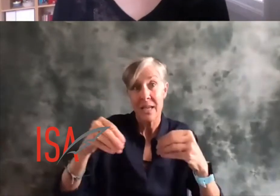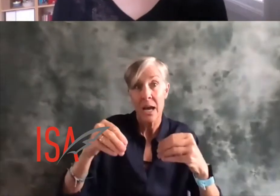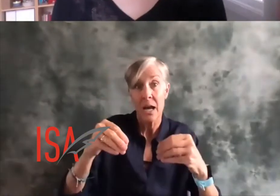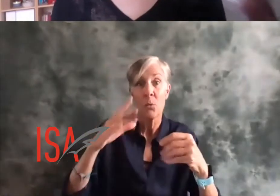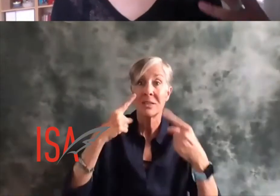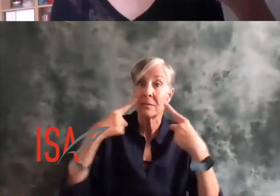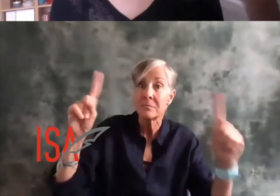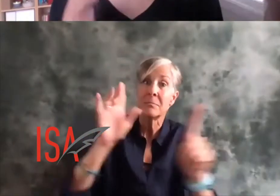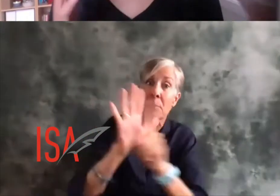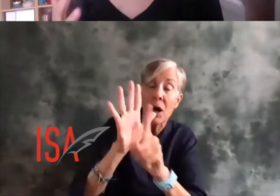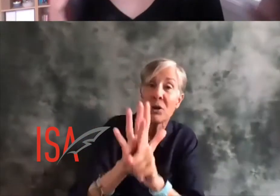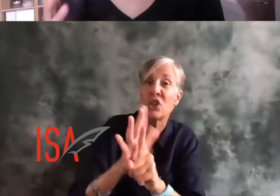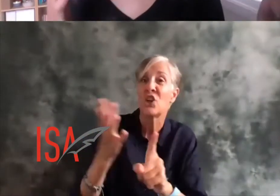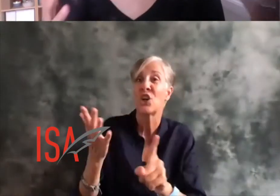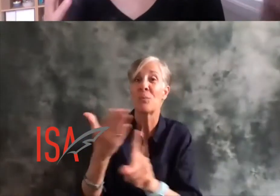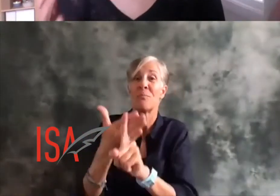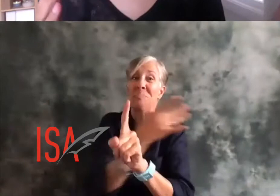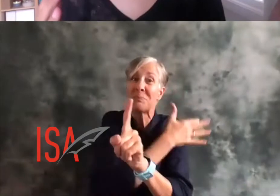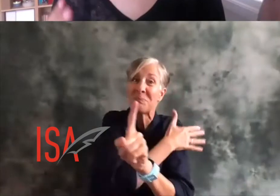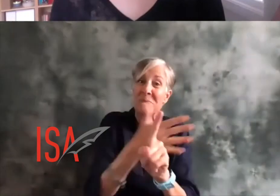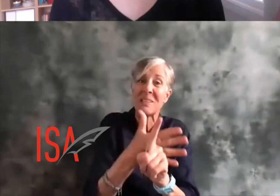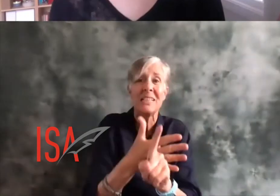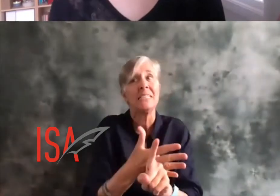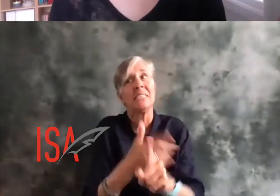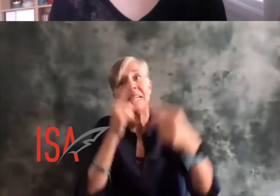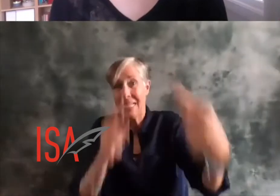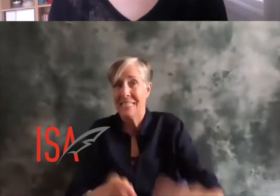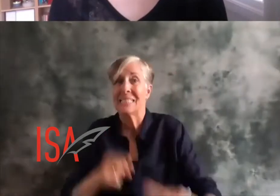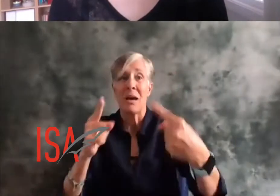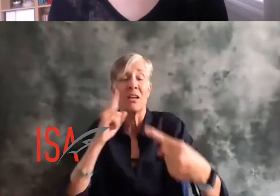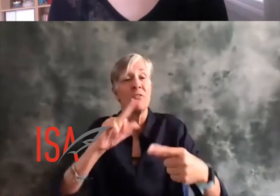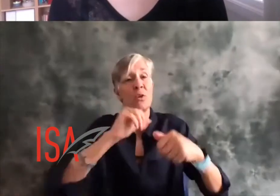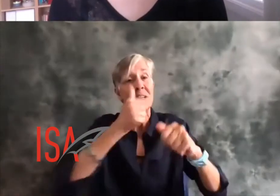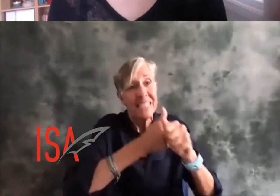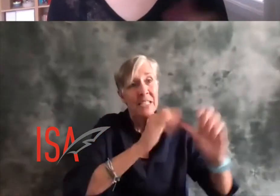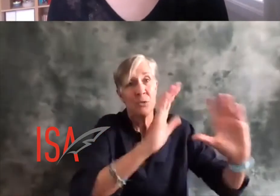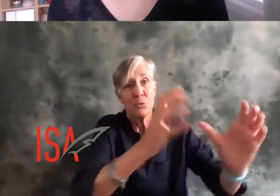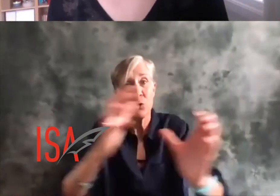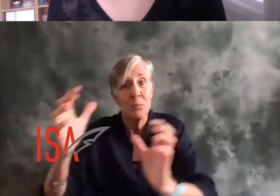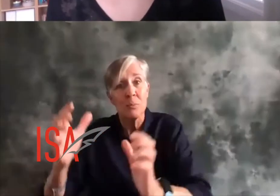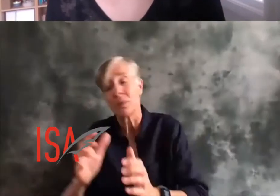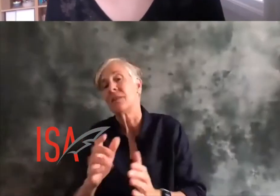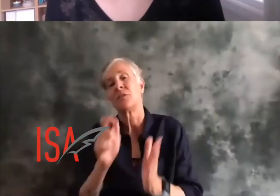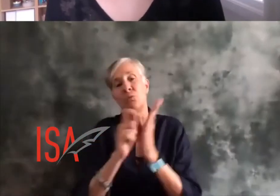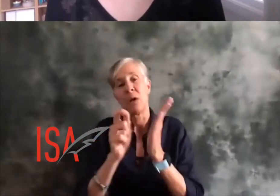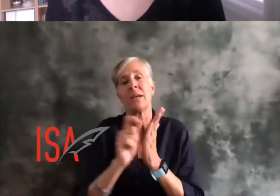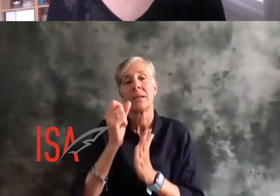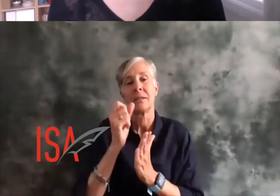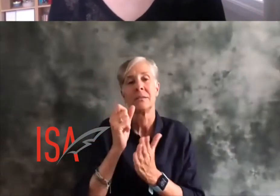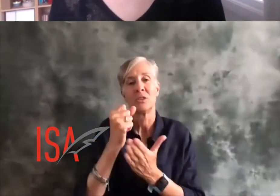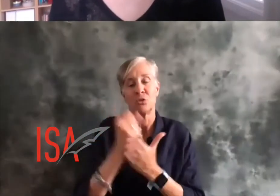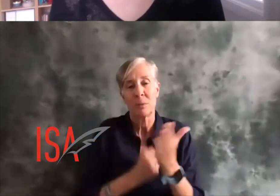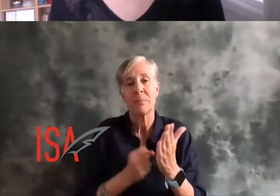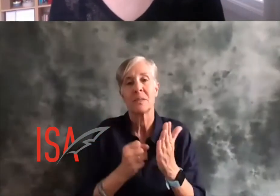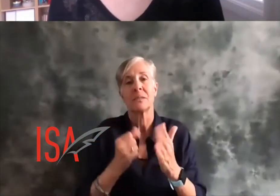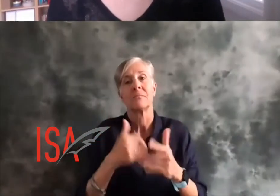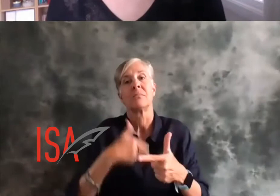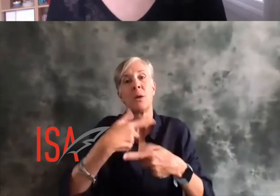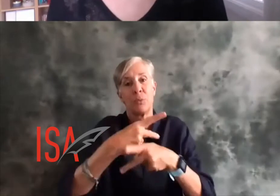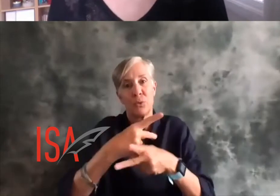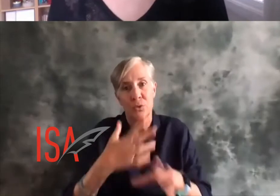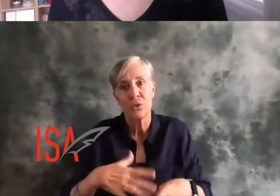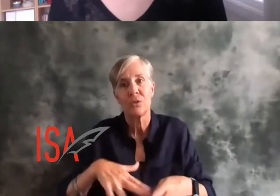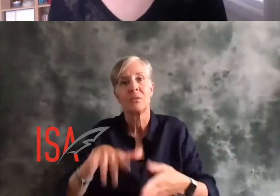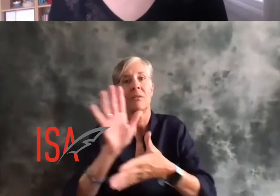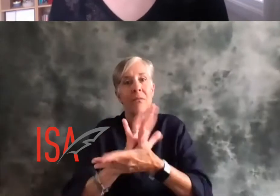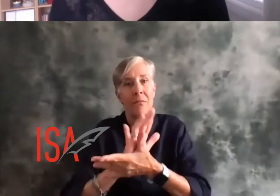well before. So it's a battle for sure. But it does start with us. It does start with what we're putting